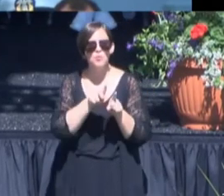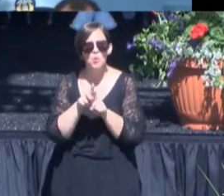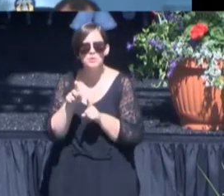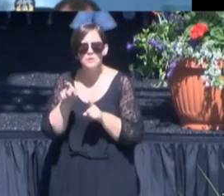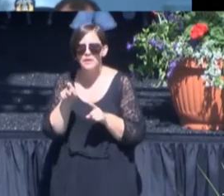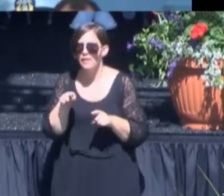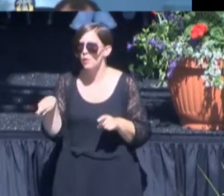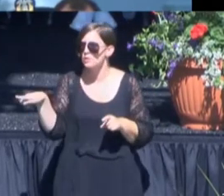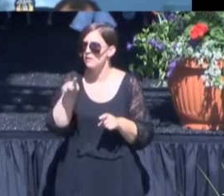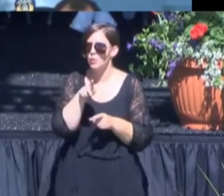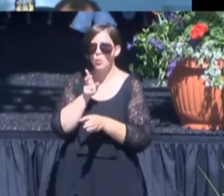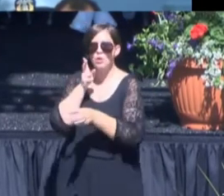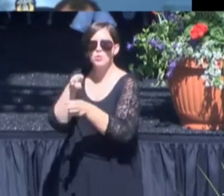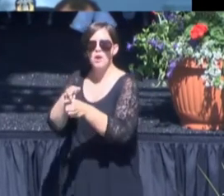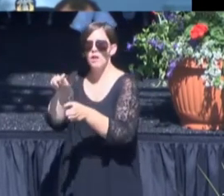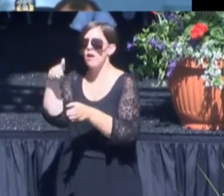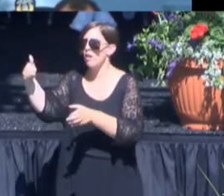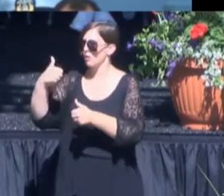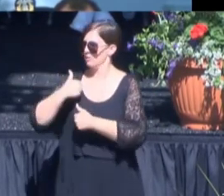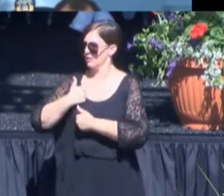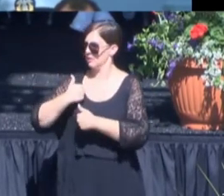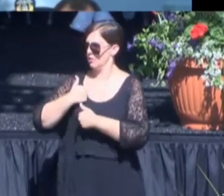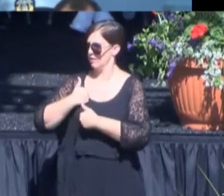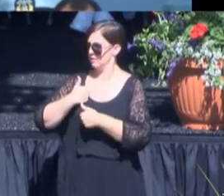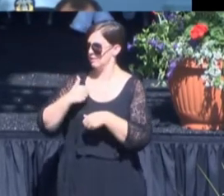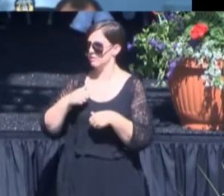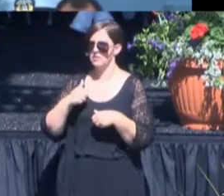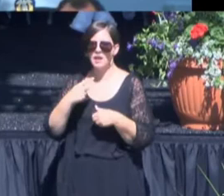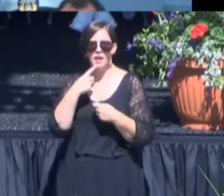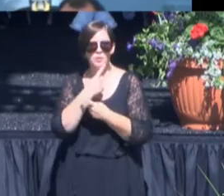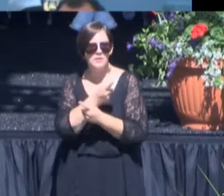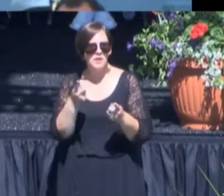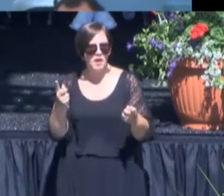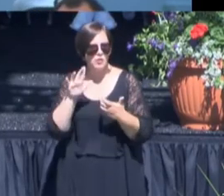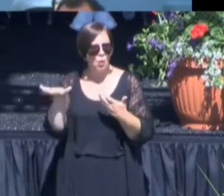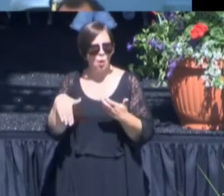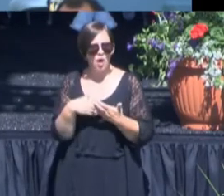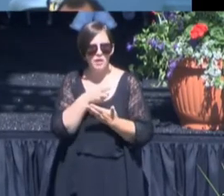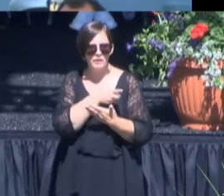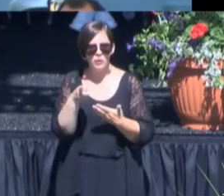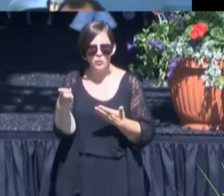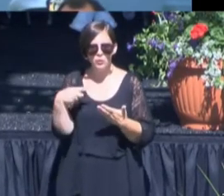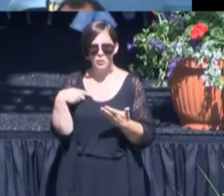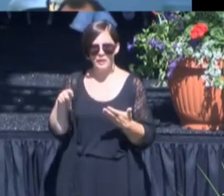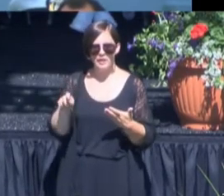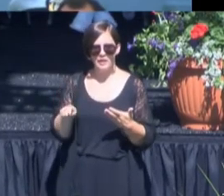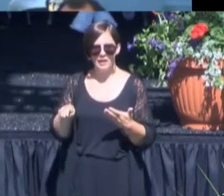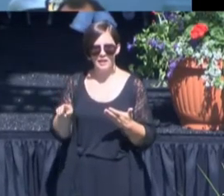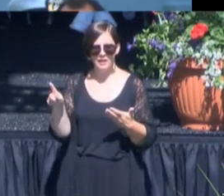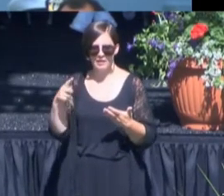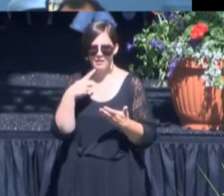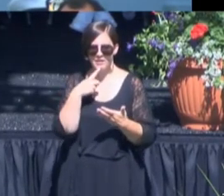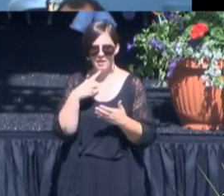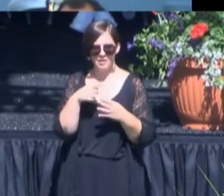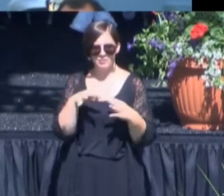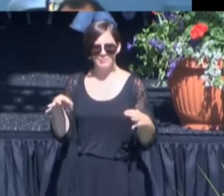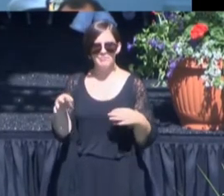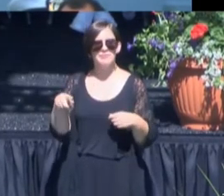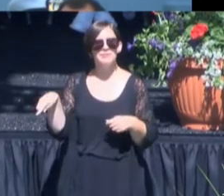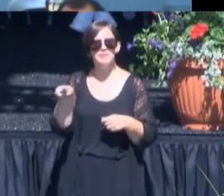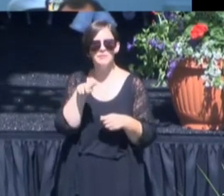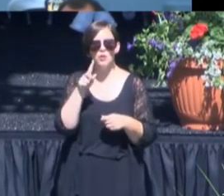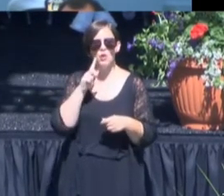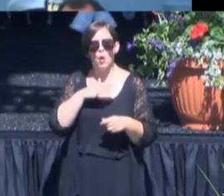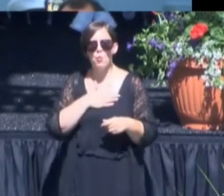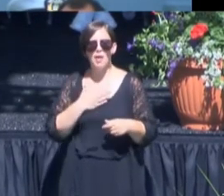going into the other armed forces. And I would say for all of you, what we really need is, as the poet puts it, we need those who are willing